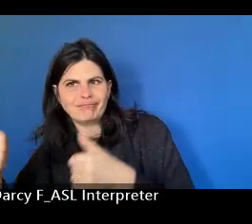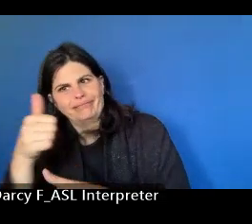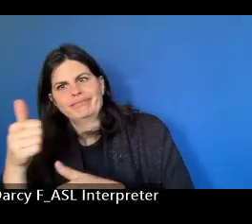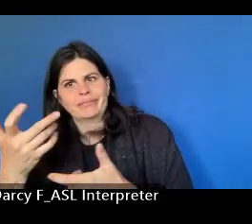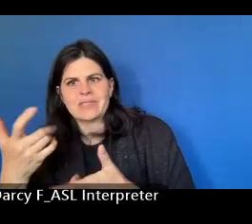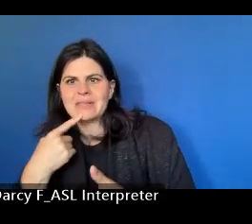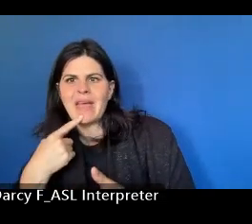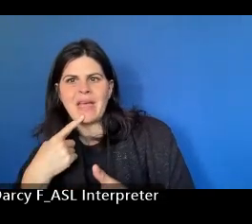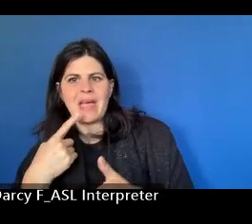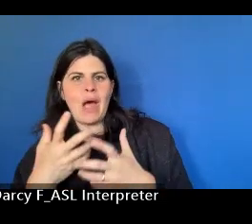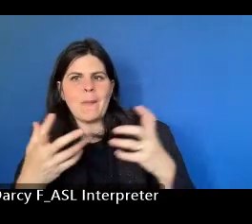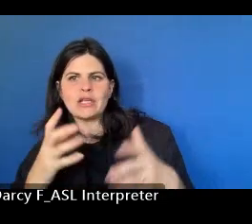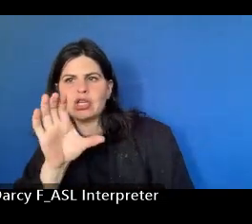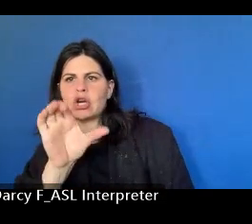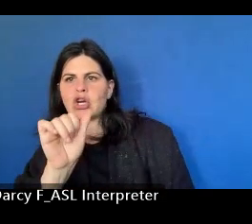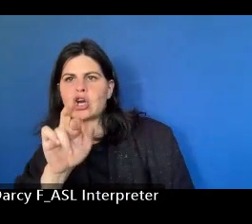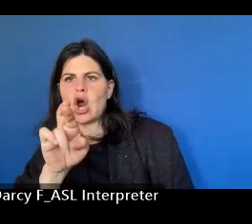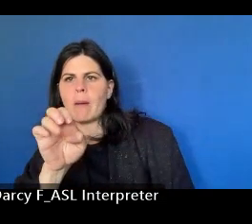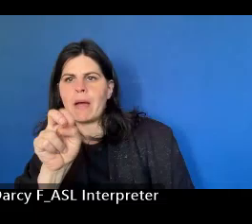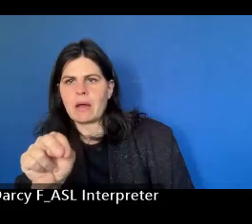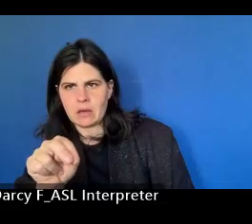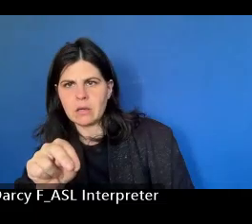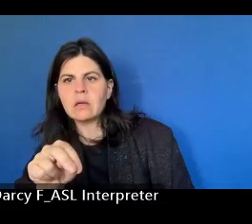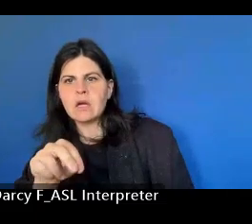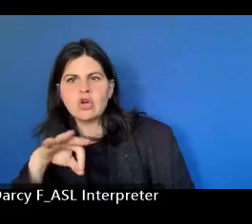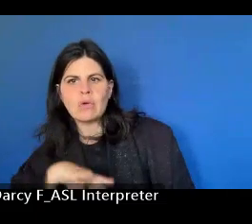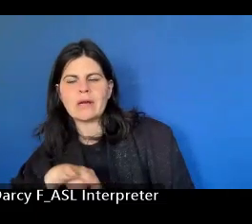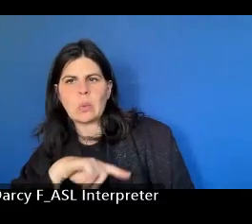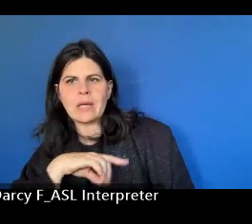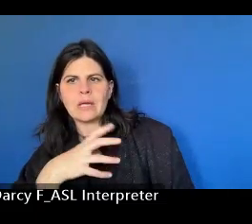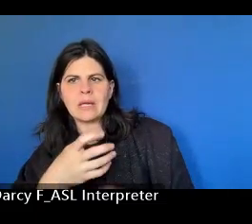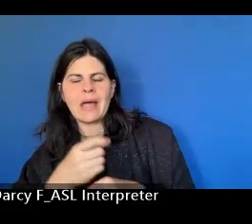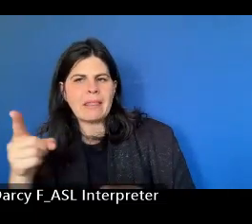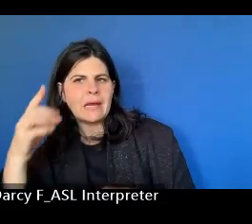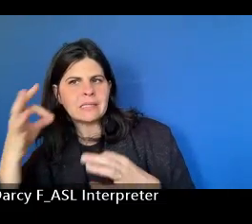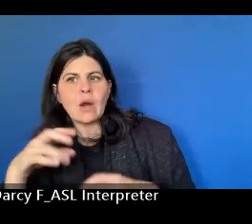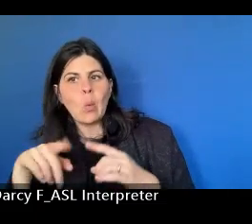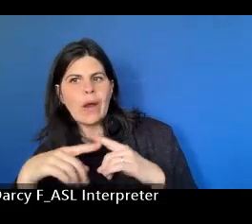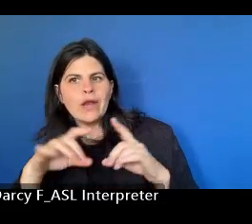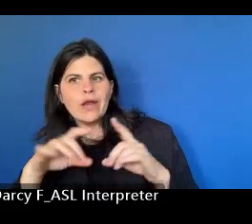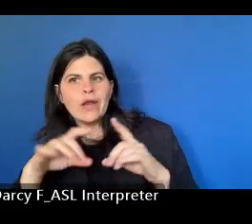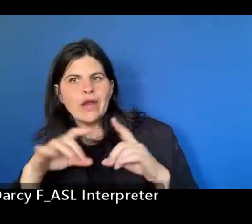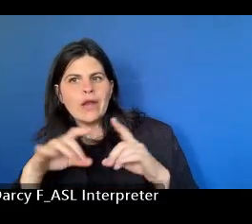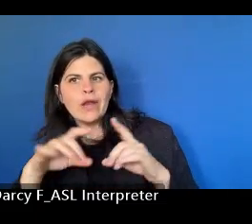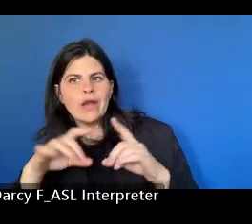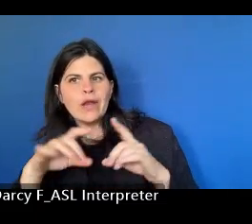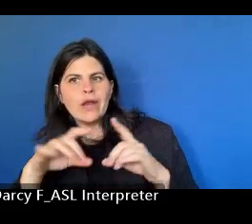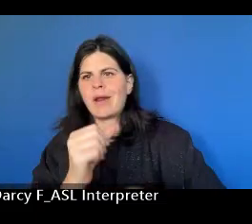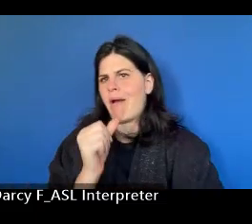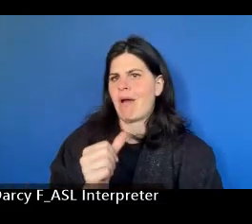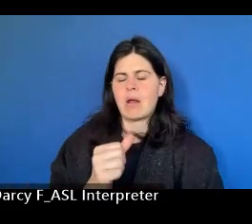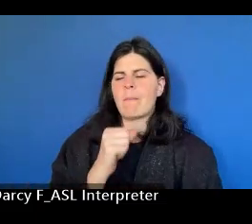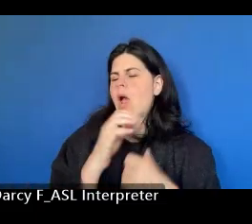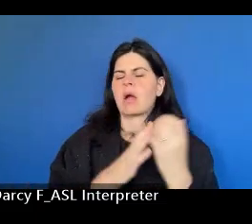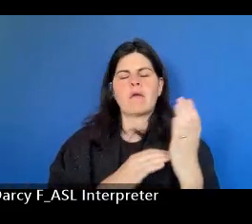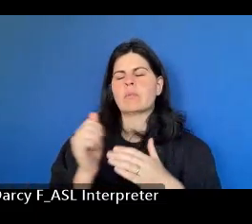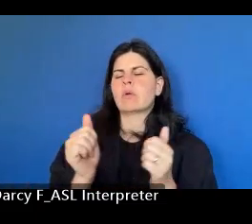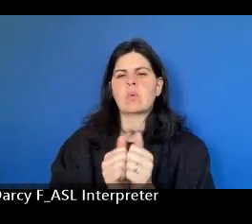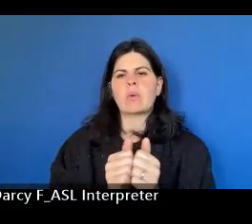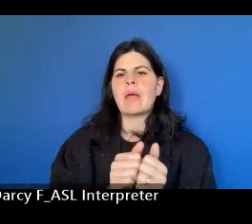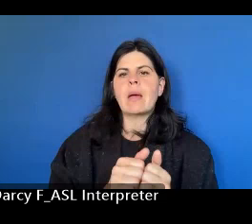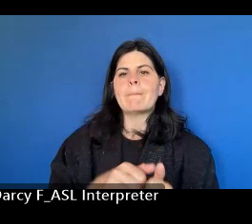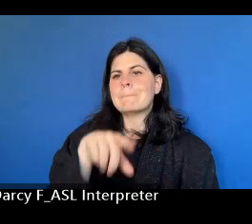and they will decide for you what days you'll be able to power up your computer and when you won't. I'm not comfortable with a Black Mirror